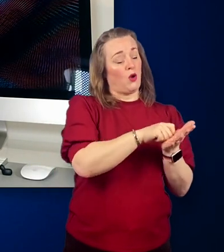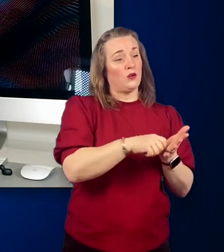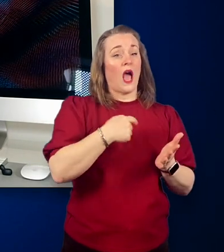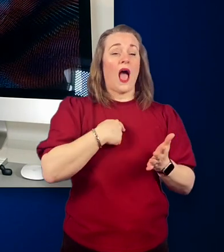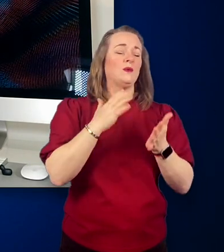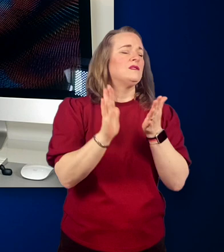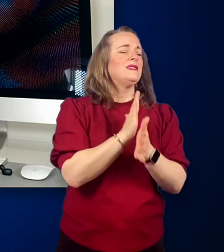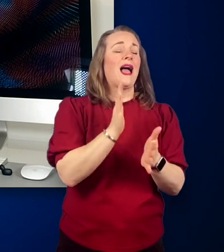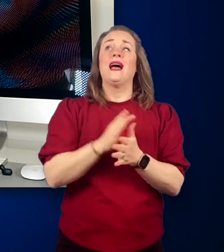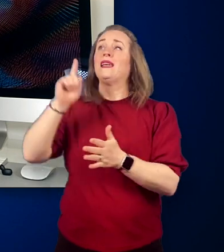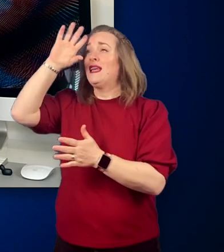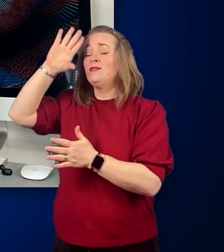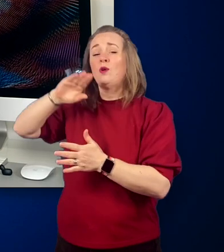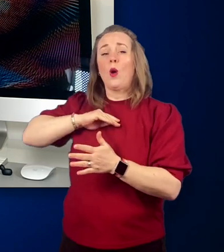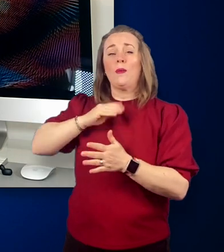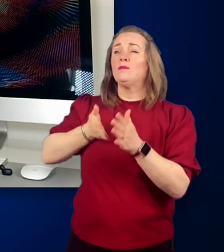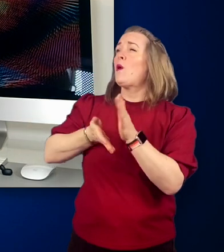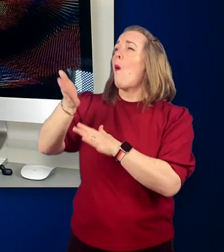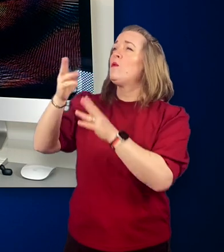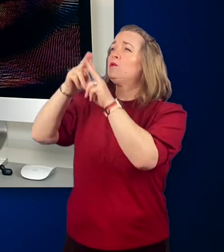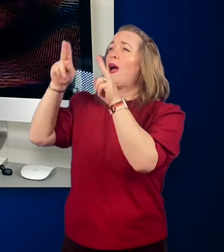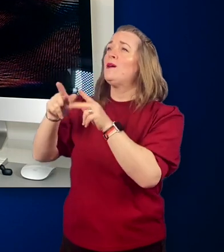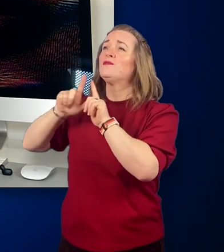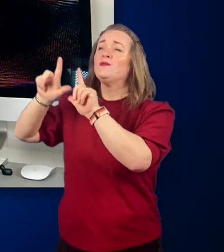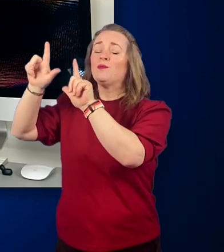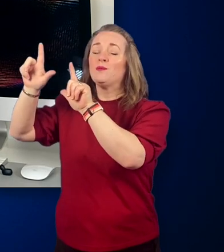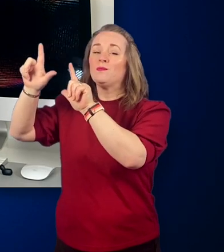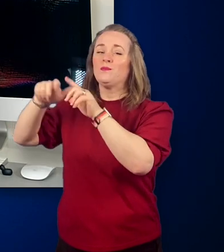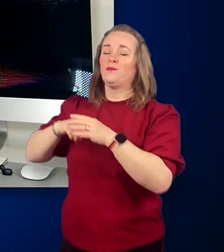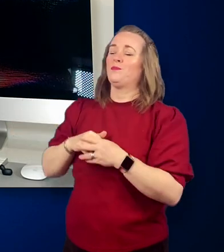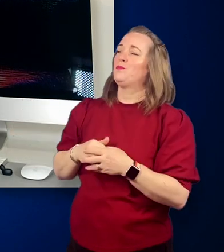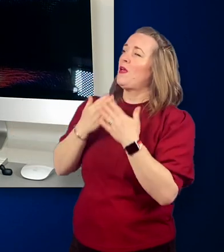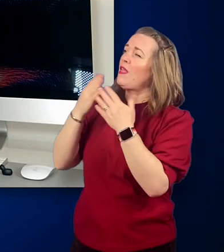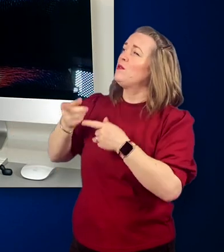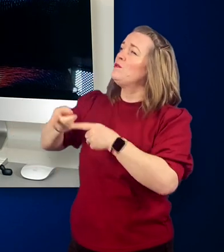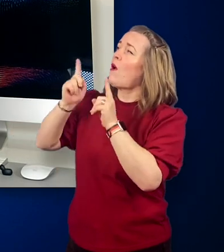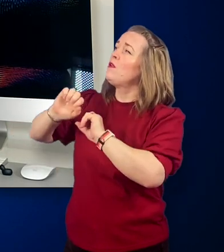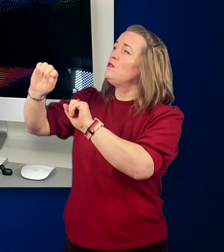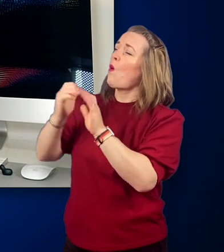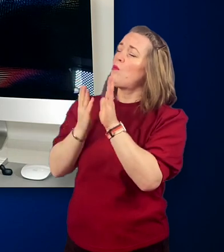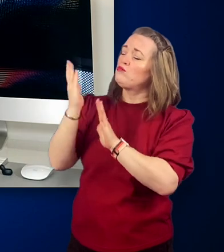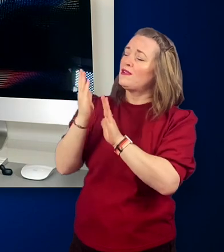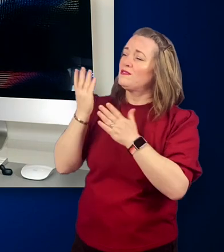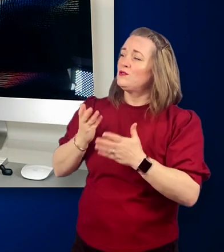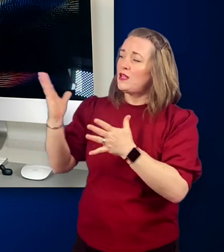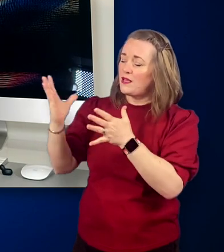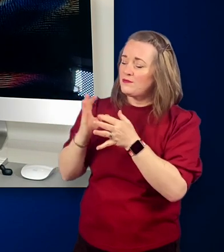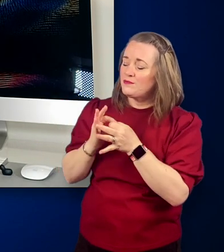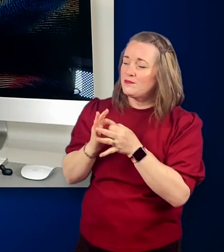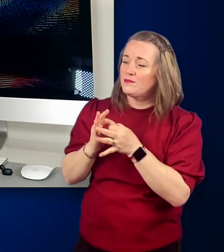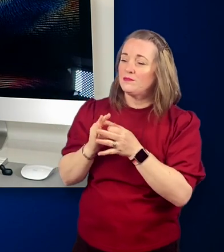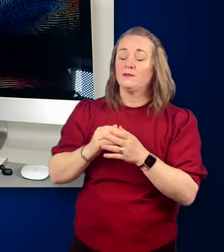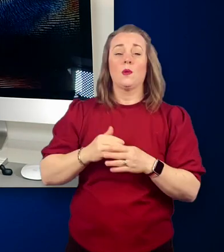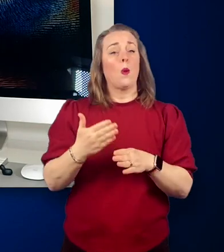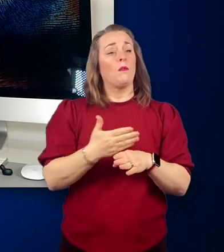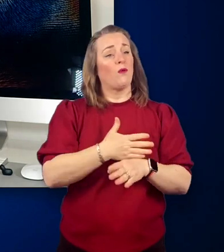Lord. Thank you for honoring God of your presence today and by joining us. So before we go ahead, there